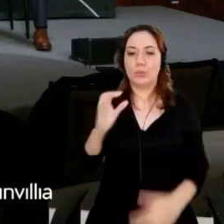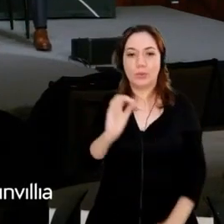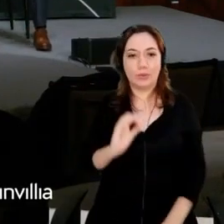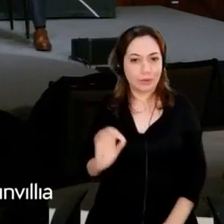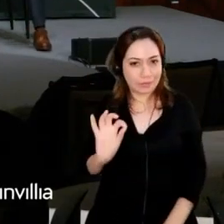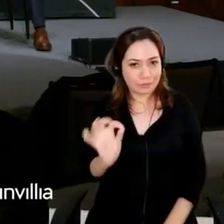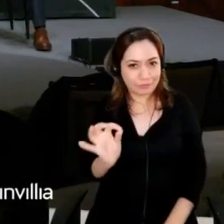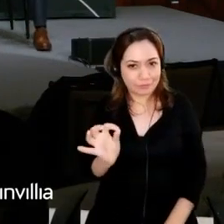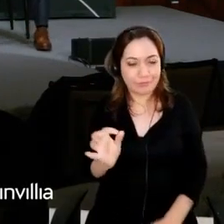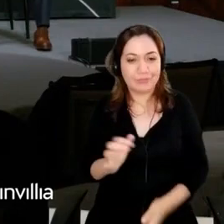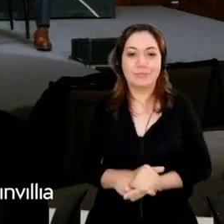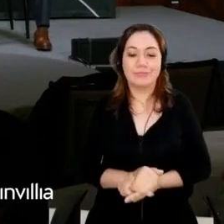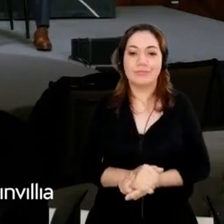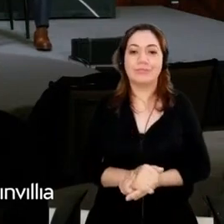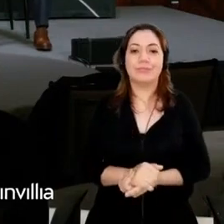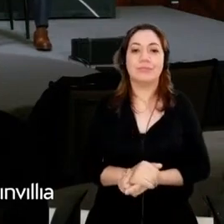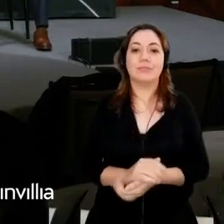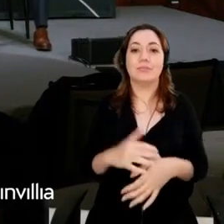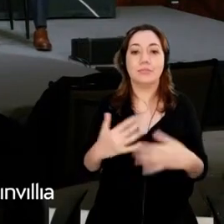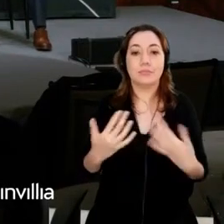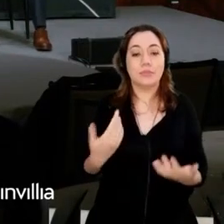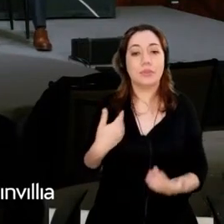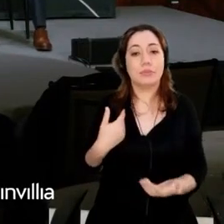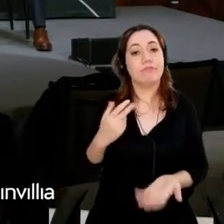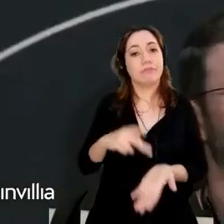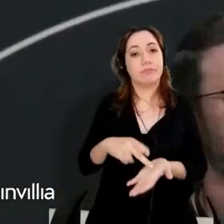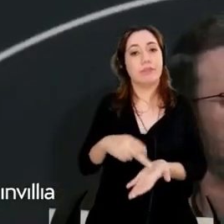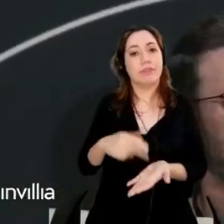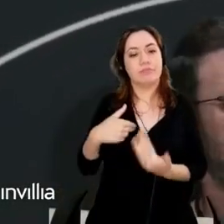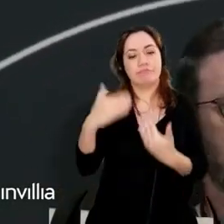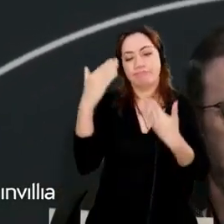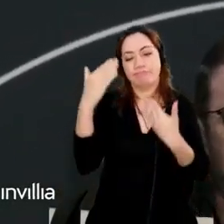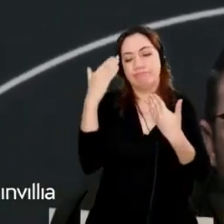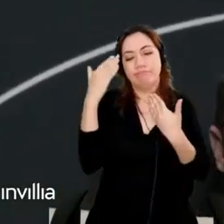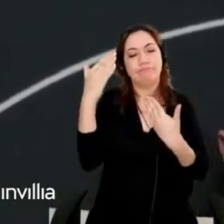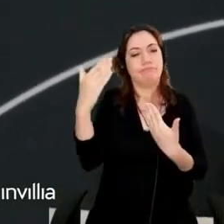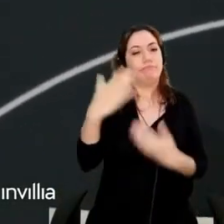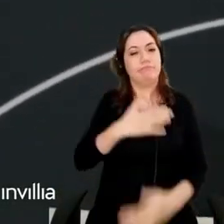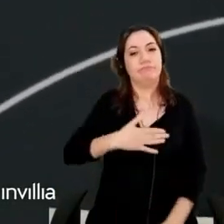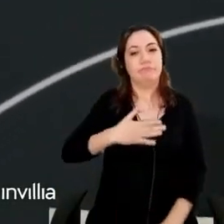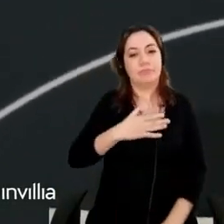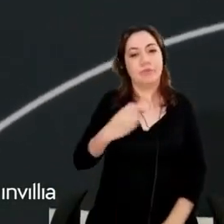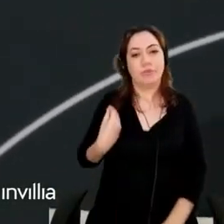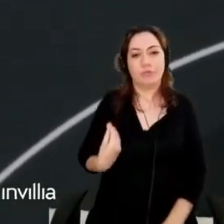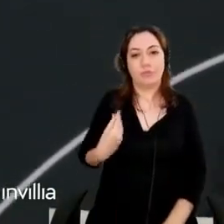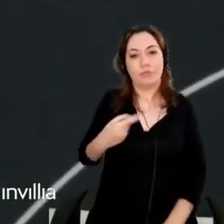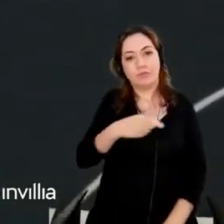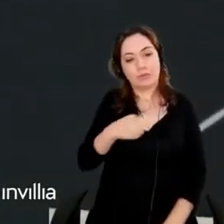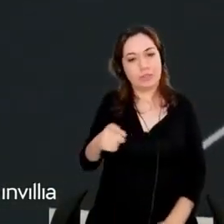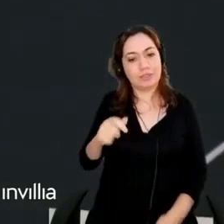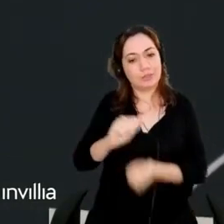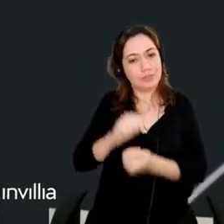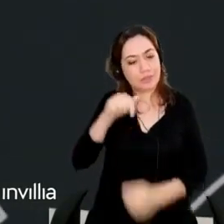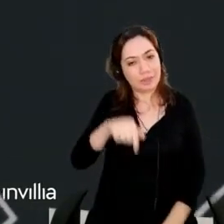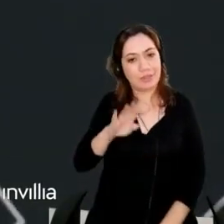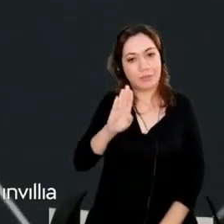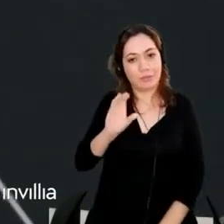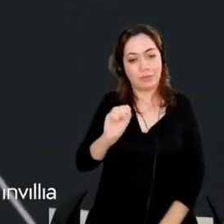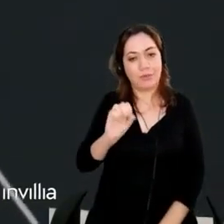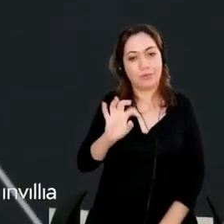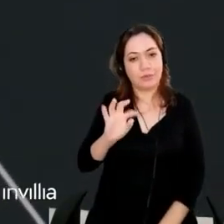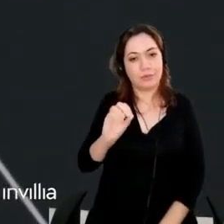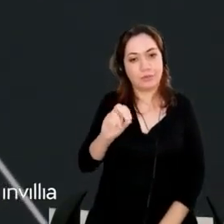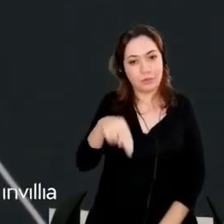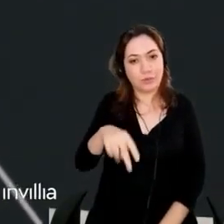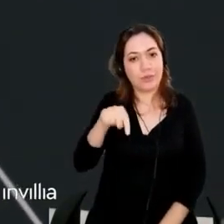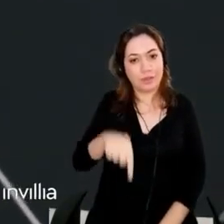I'm really grateful to be here with you in Boston. So good afternoon to everyone here at Harvard Club. Good